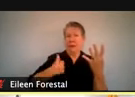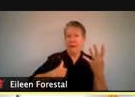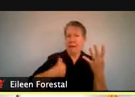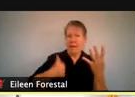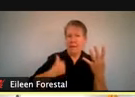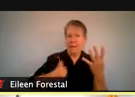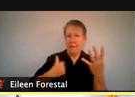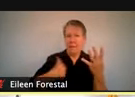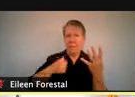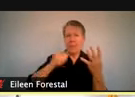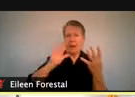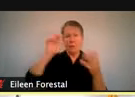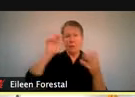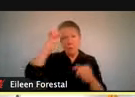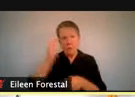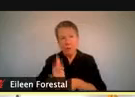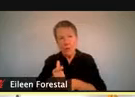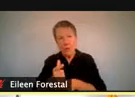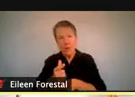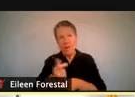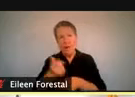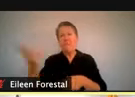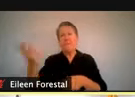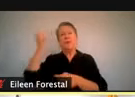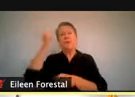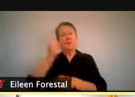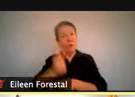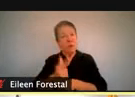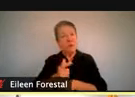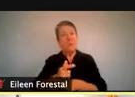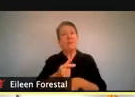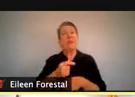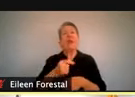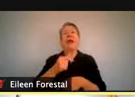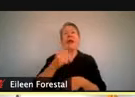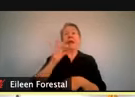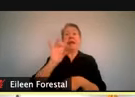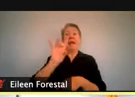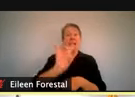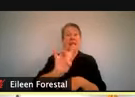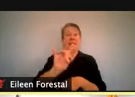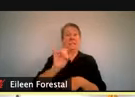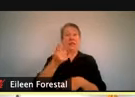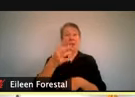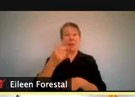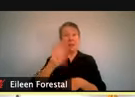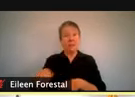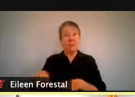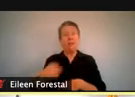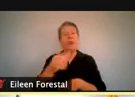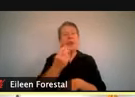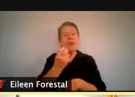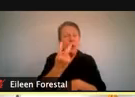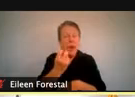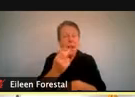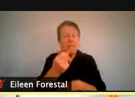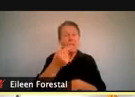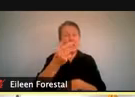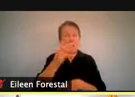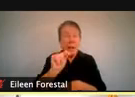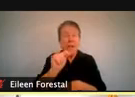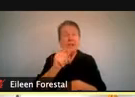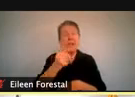brothers, John, Greg, and Eric, along with her 8 grandchildren and 12 great-grandchildren. She's also survived by